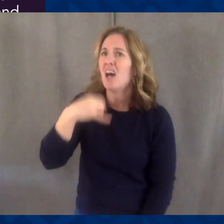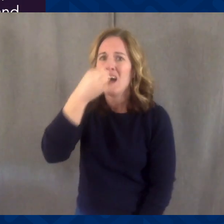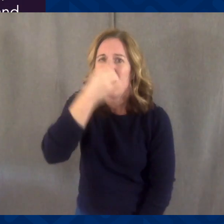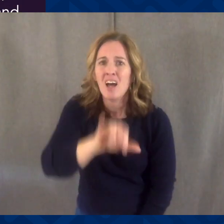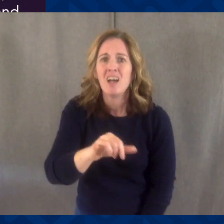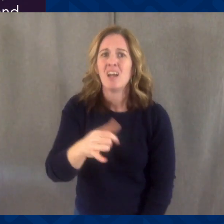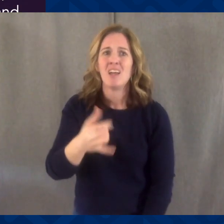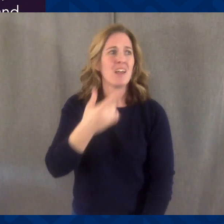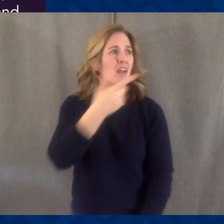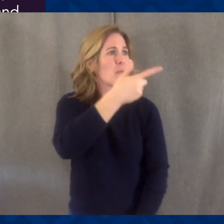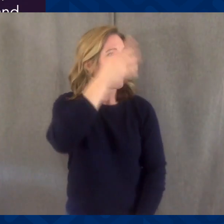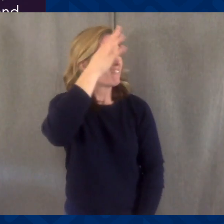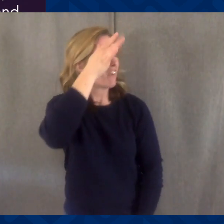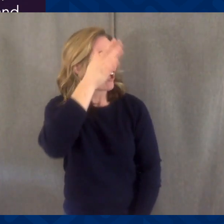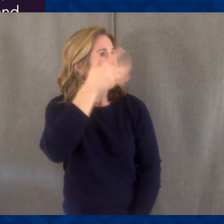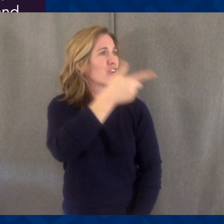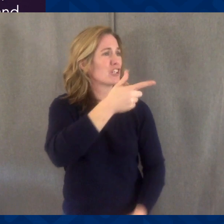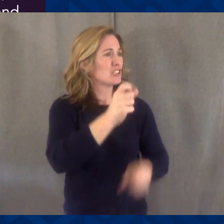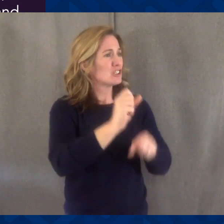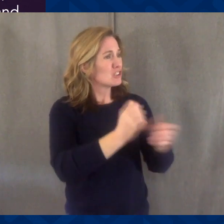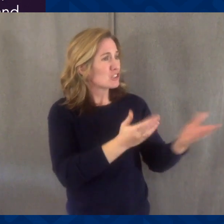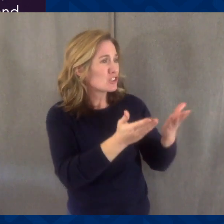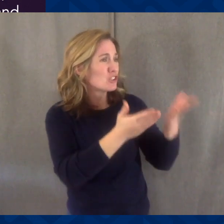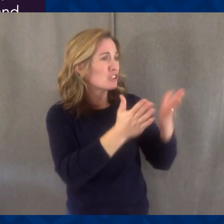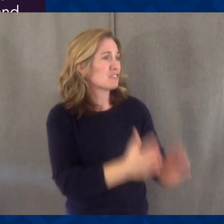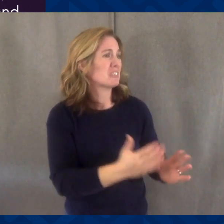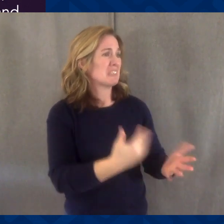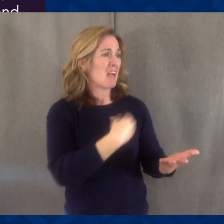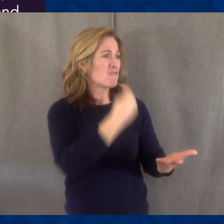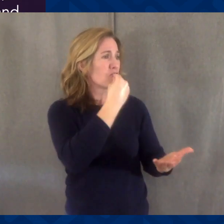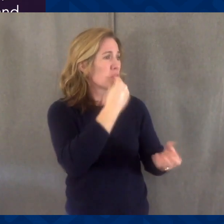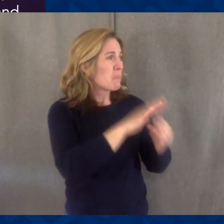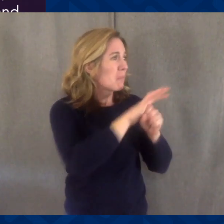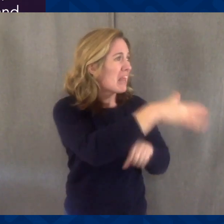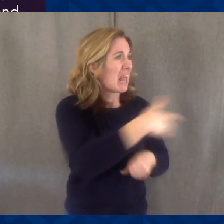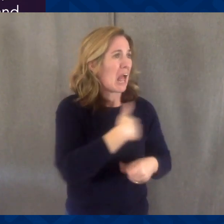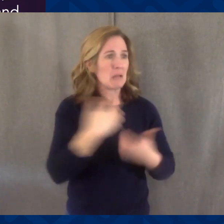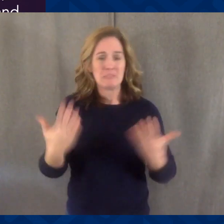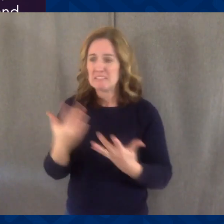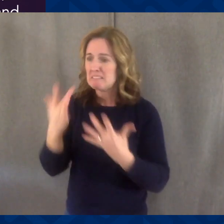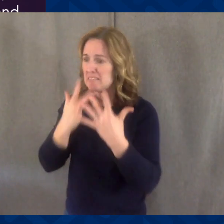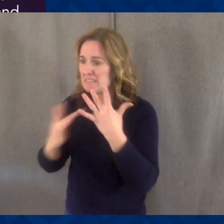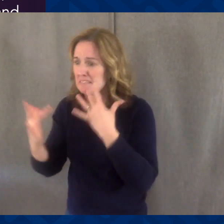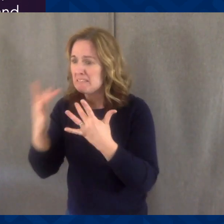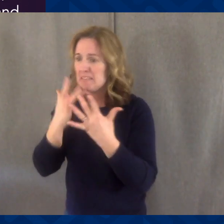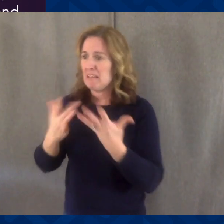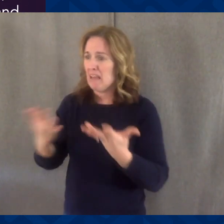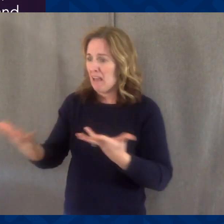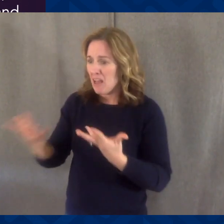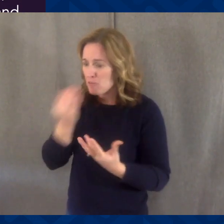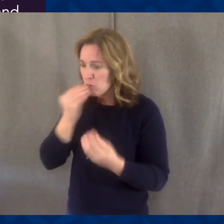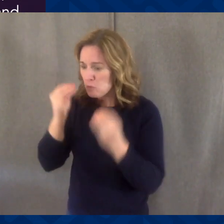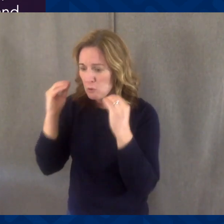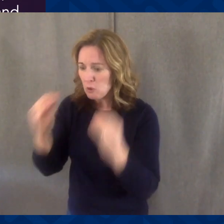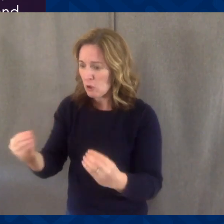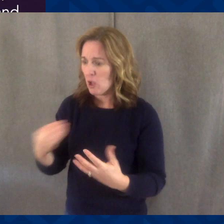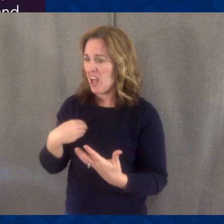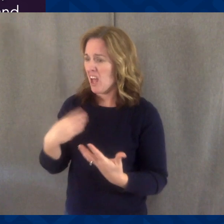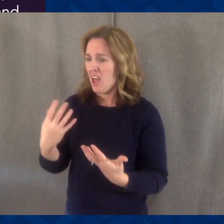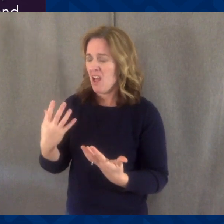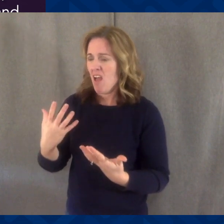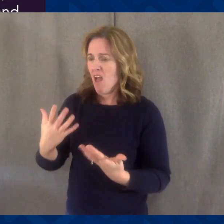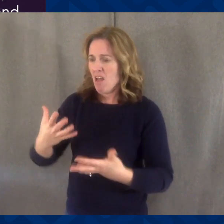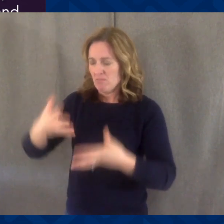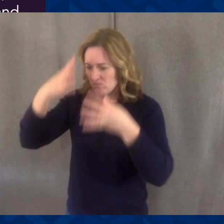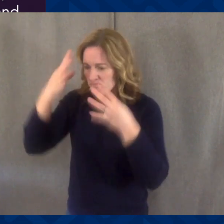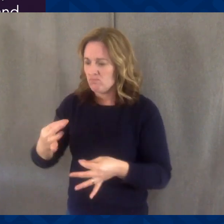spare? And here I am, starving to death. I will set out and go back to my father and say to him, Father, I have sinned against heaven and against you. I am no longer